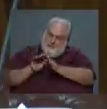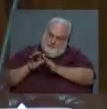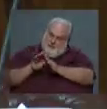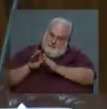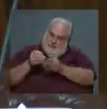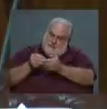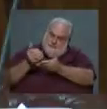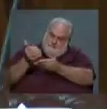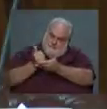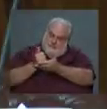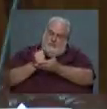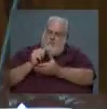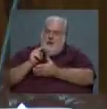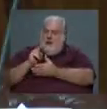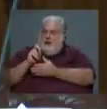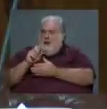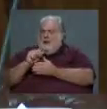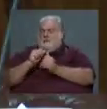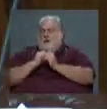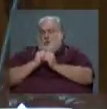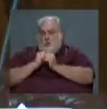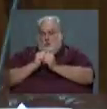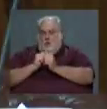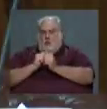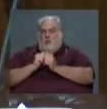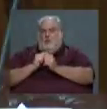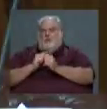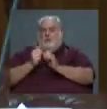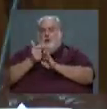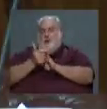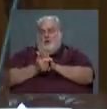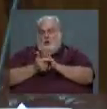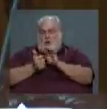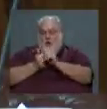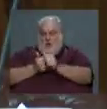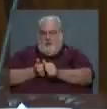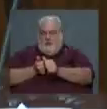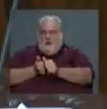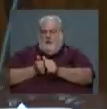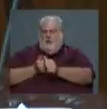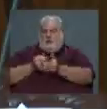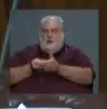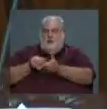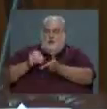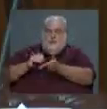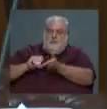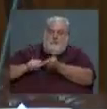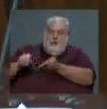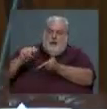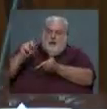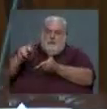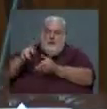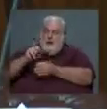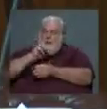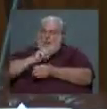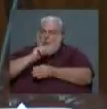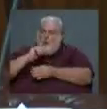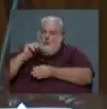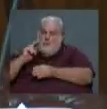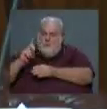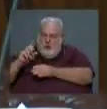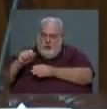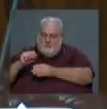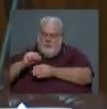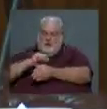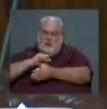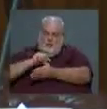bonds under the municipalities and counties Industrial Development Revenue Bond Law for the purpose of refunding bonds previously issued thereunder, to